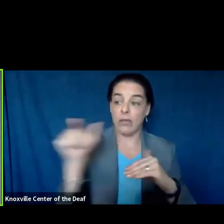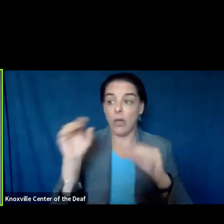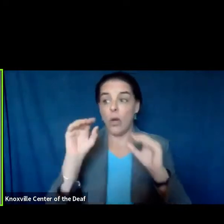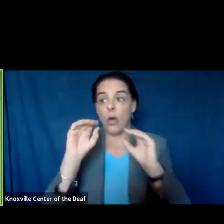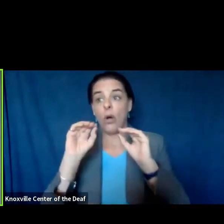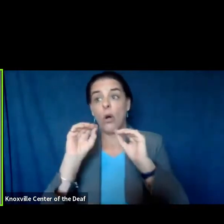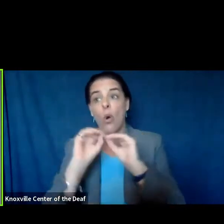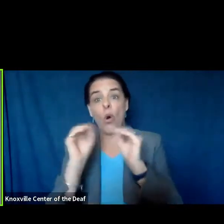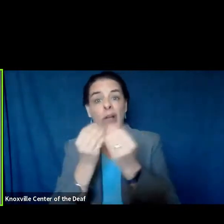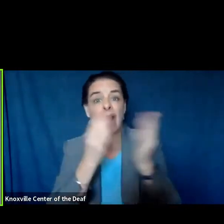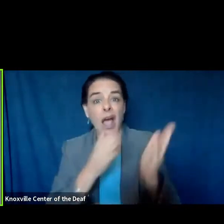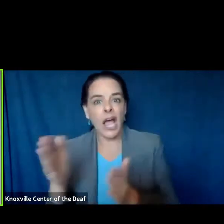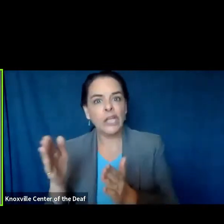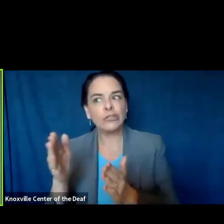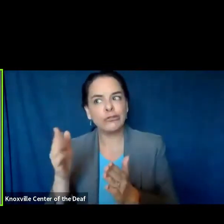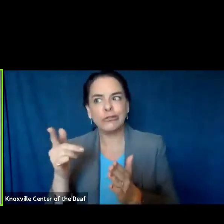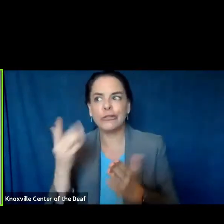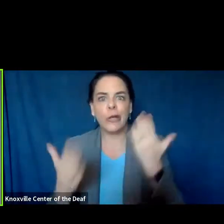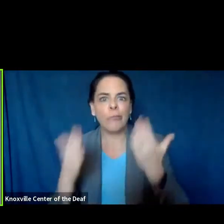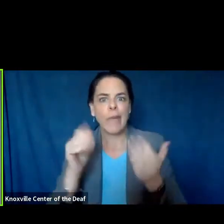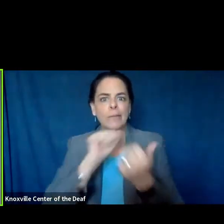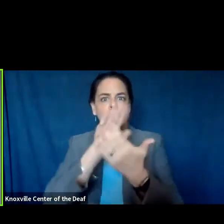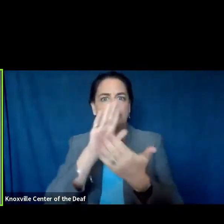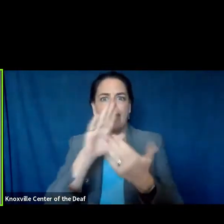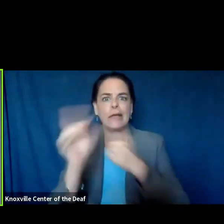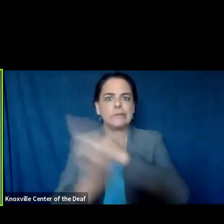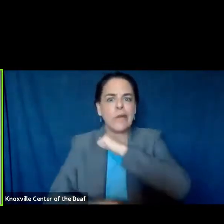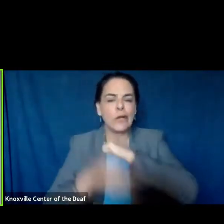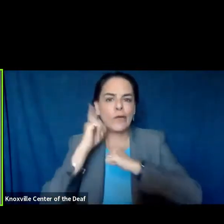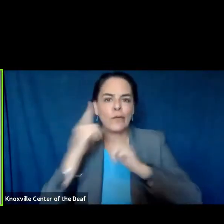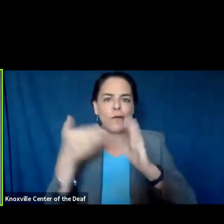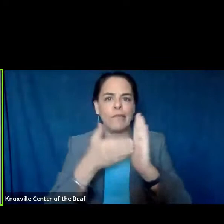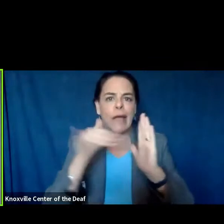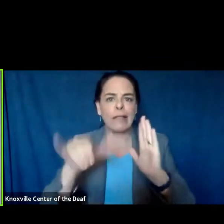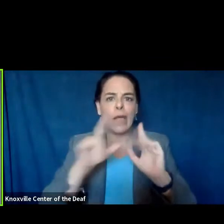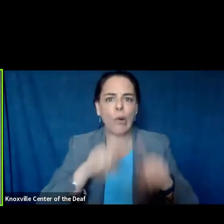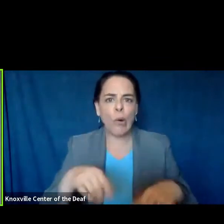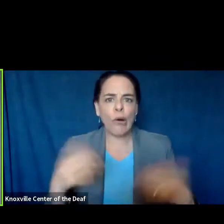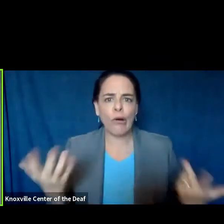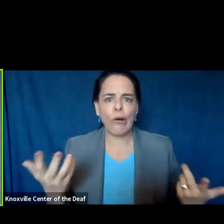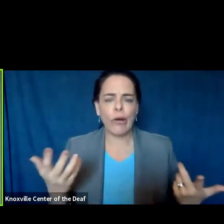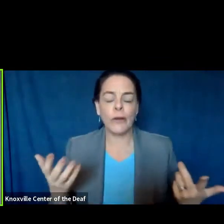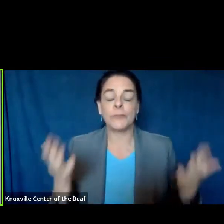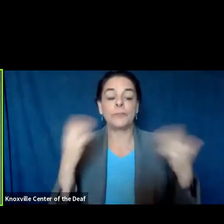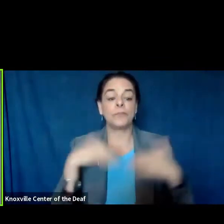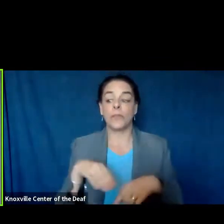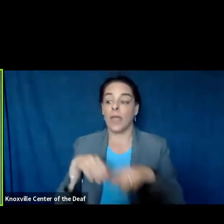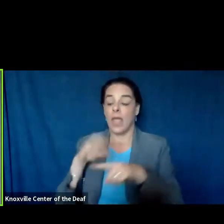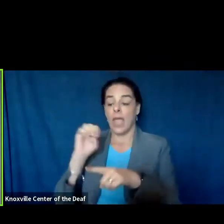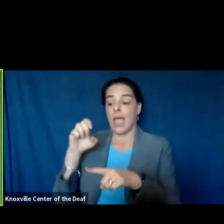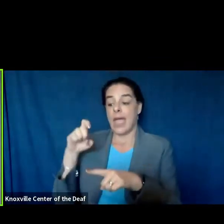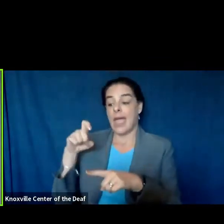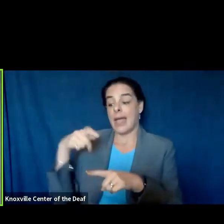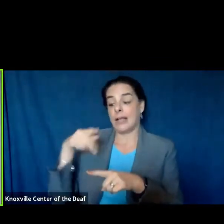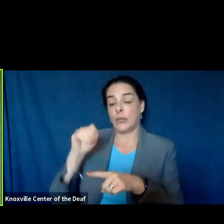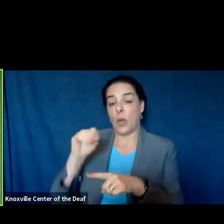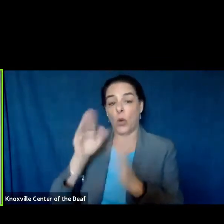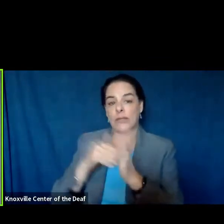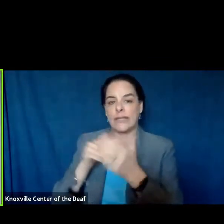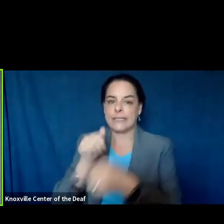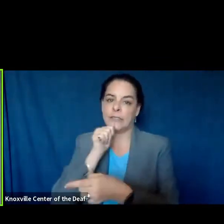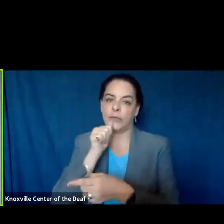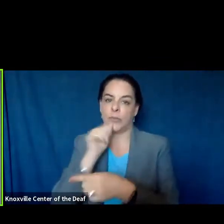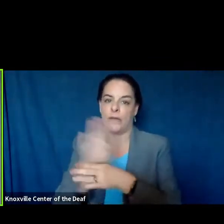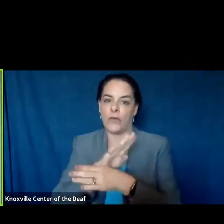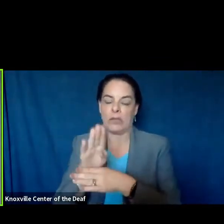events face consequences for violating the order? So the Expo Center is a private business, so I don't believe